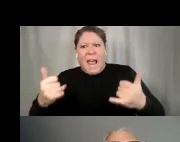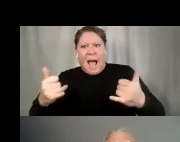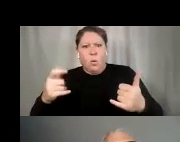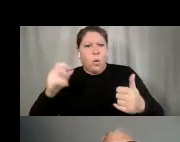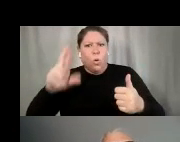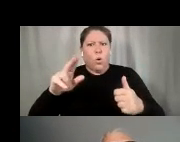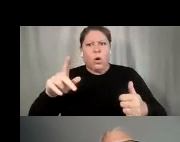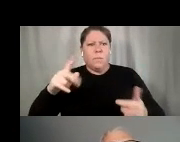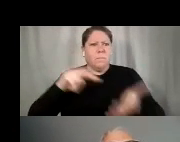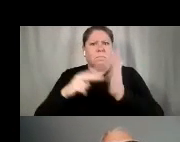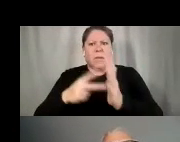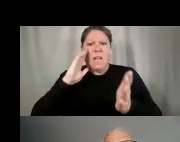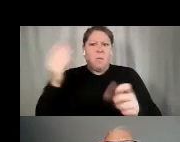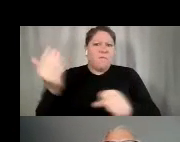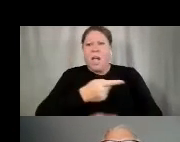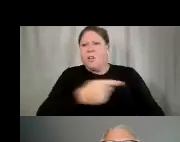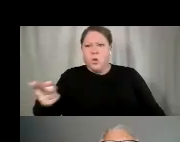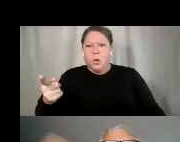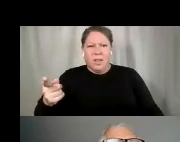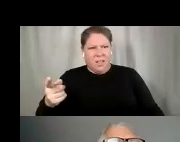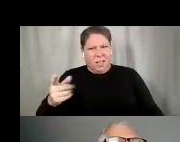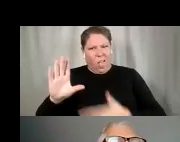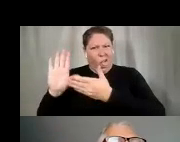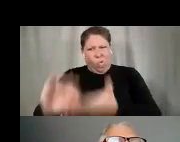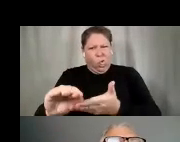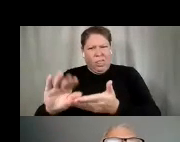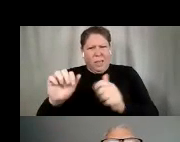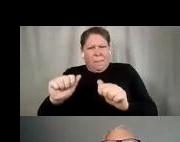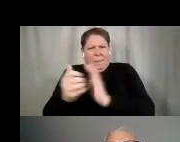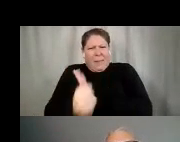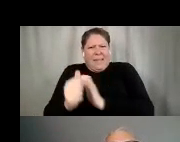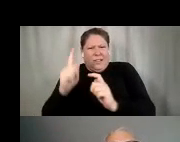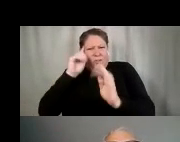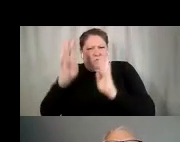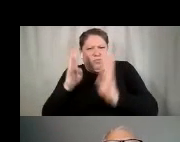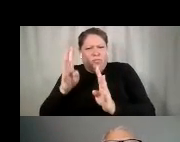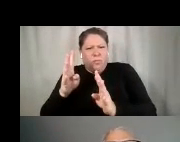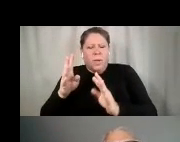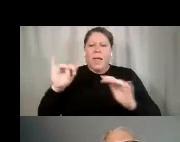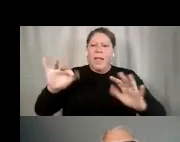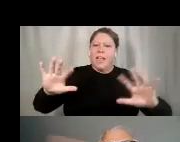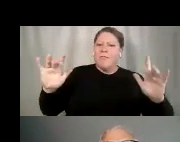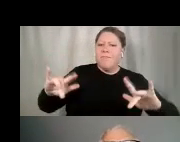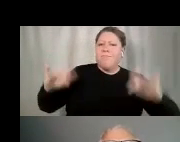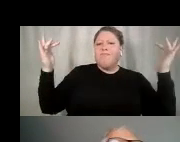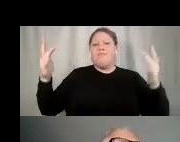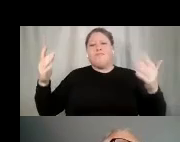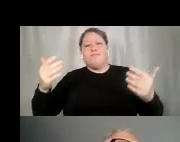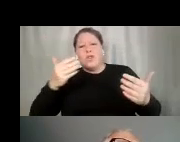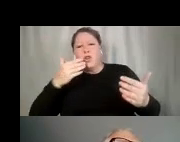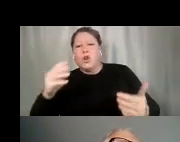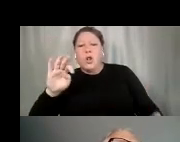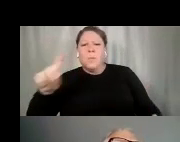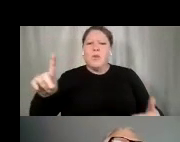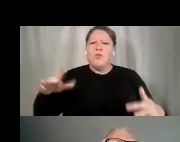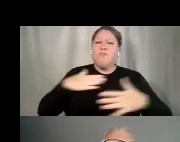really stamping out creativity. But if we create a good mood, we're more likely to have those different types of thoughts.